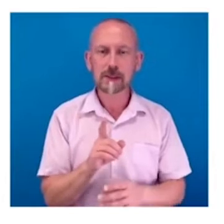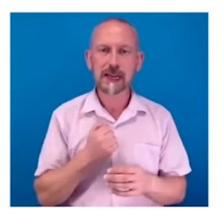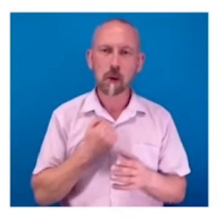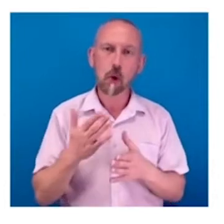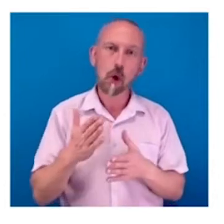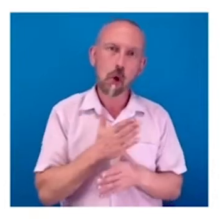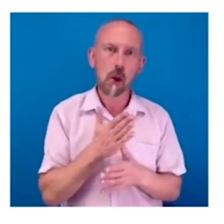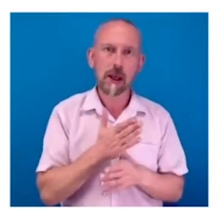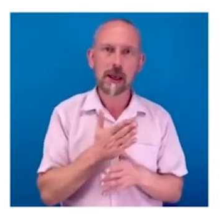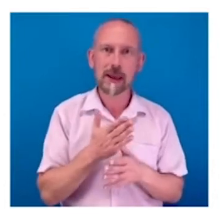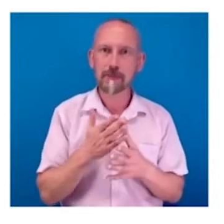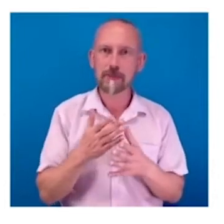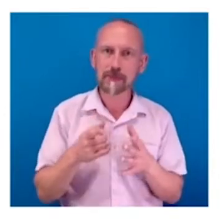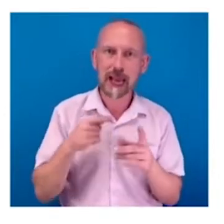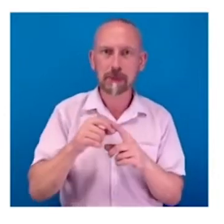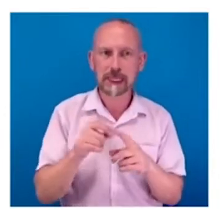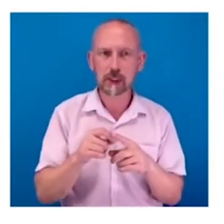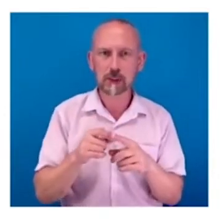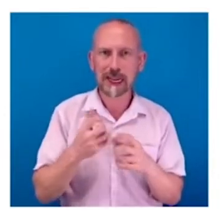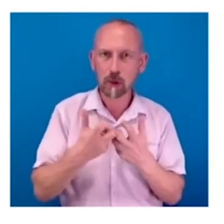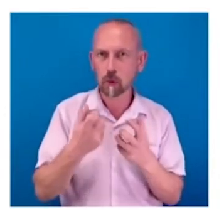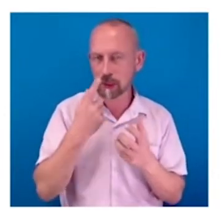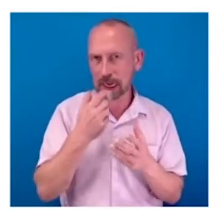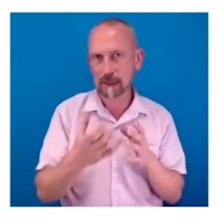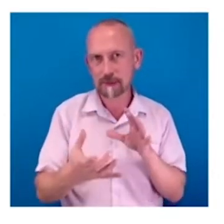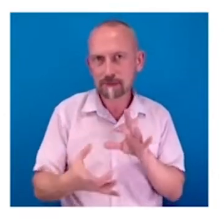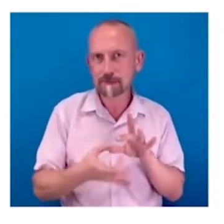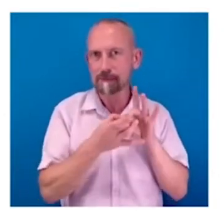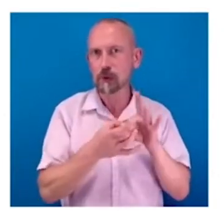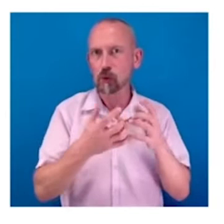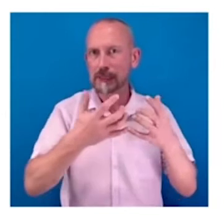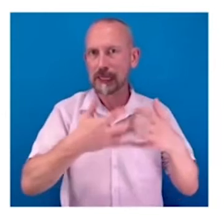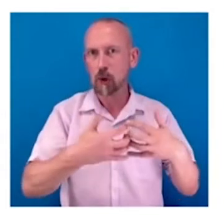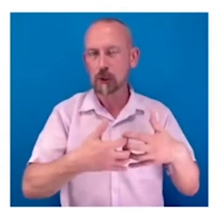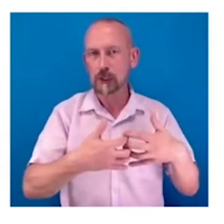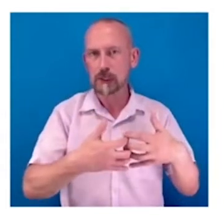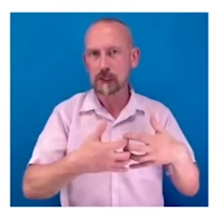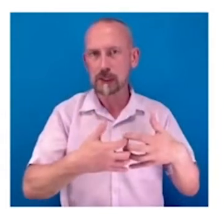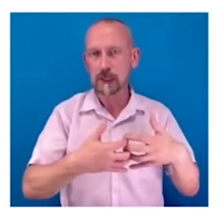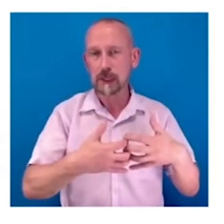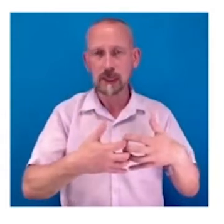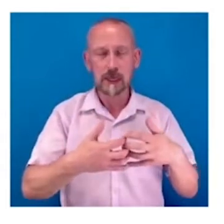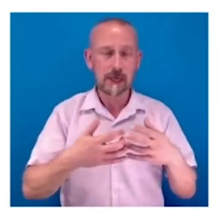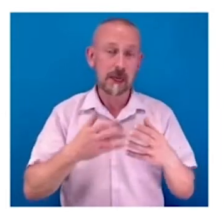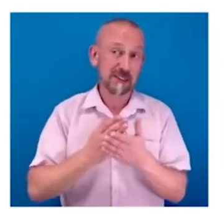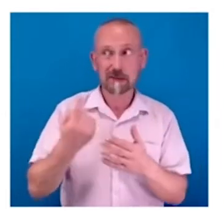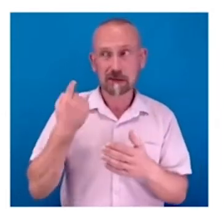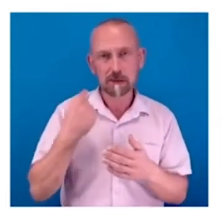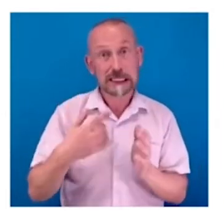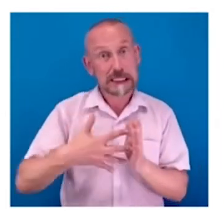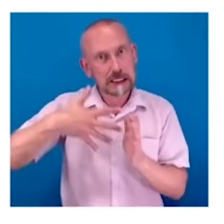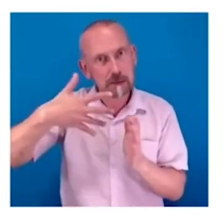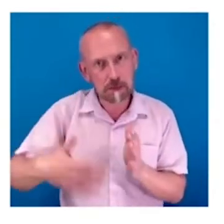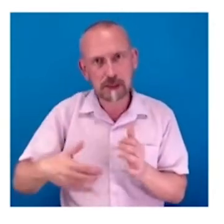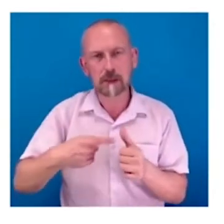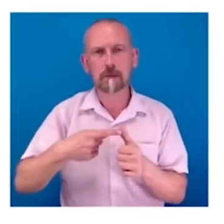could actually make use of this technology, even when it was much less mature. It was more expensive. It maybe didn't work perfectly.